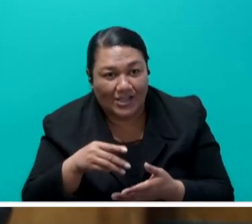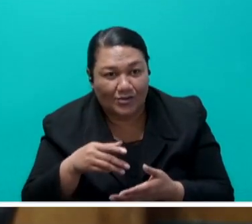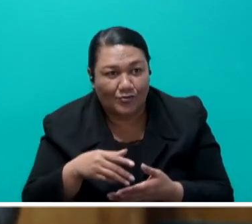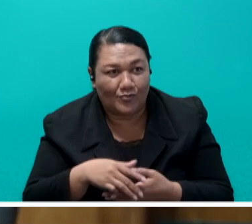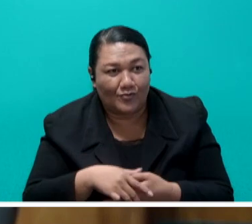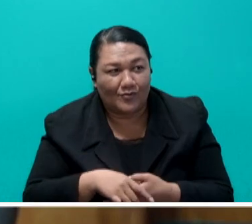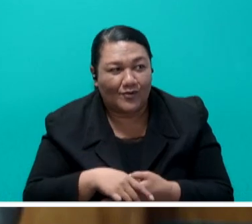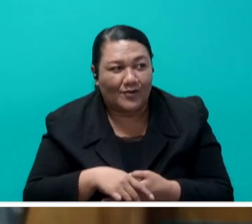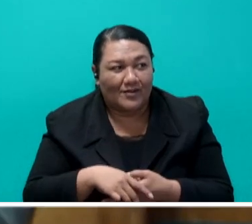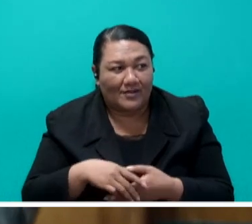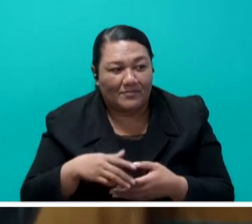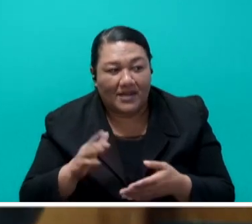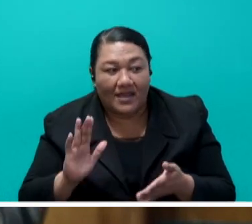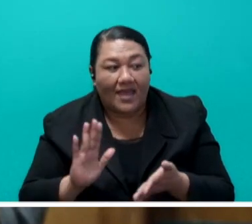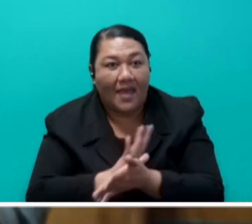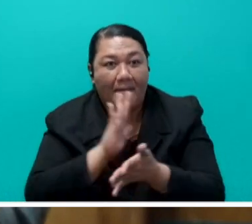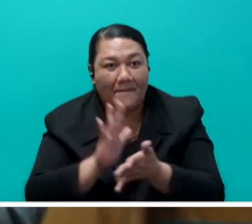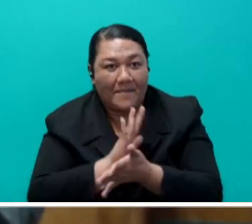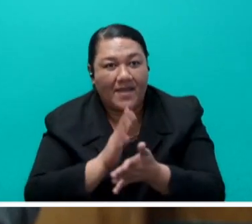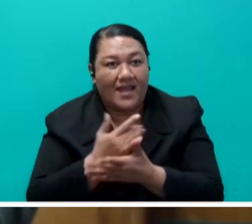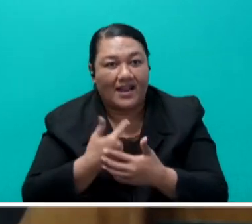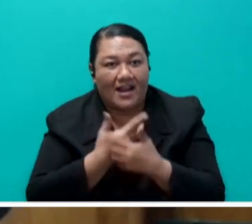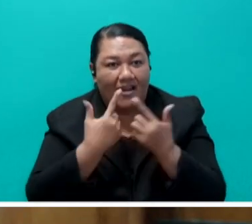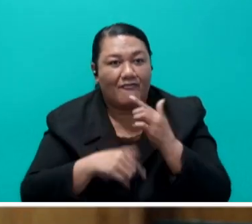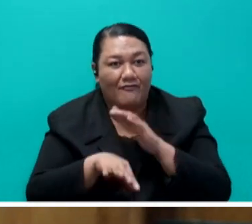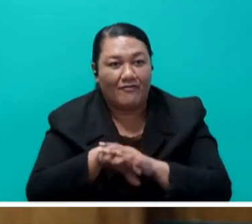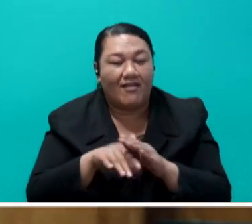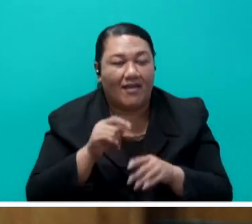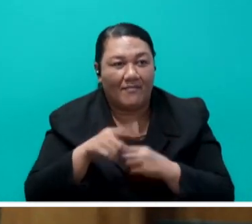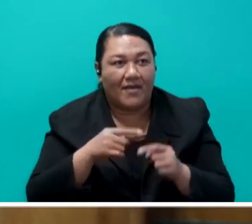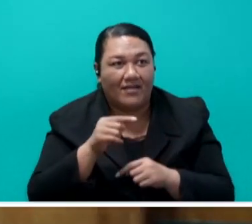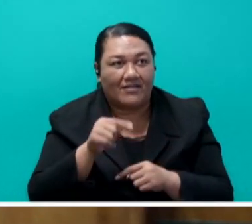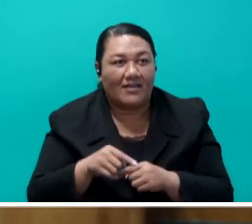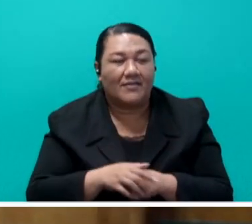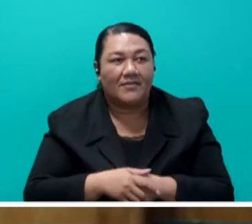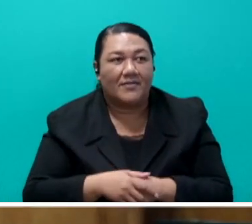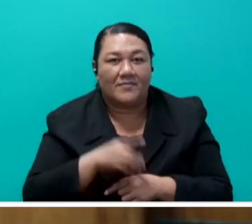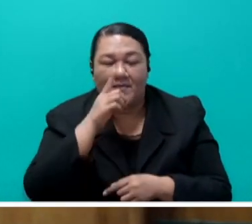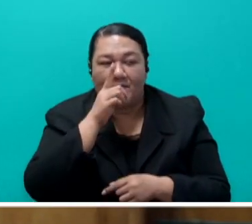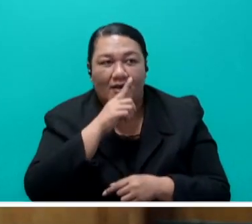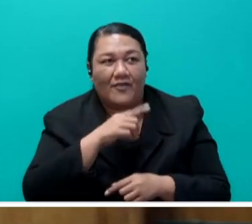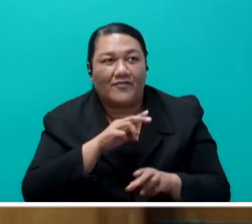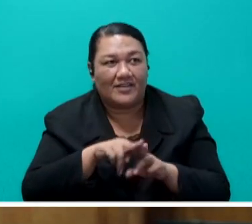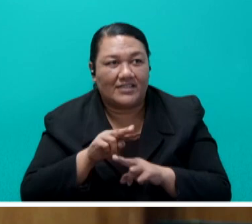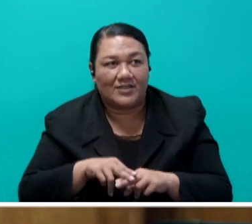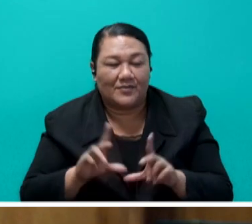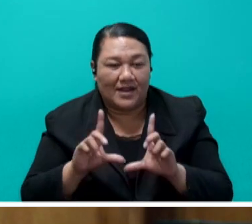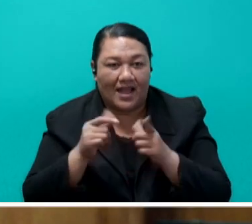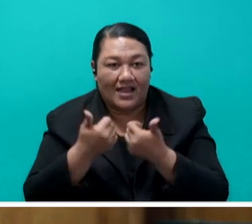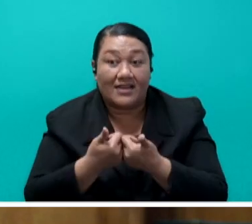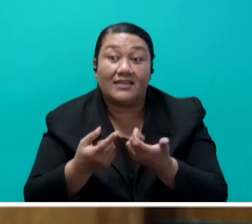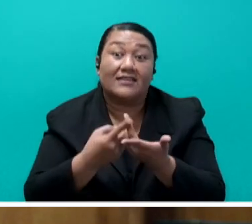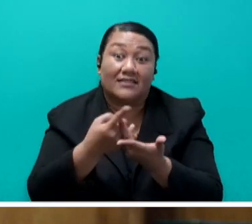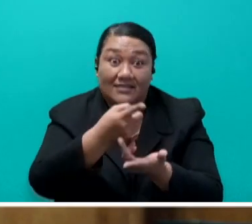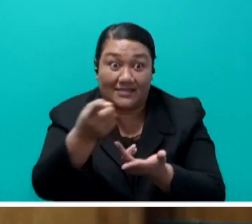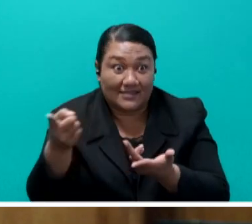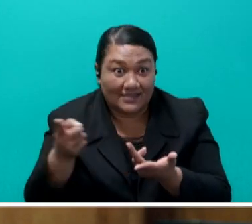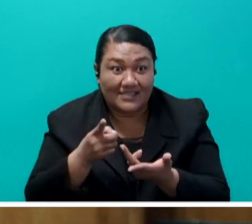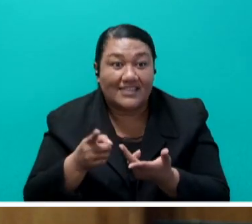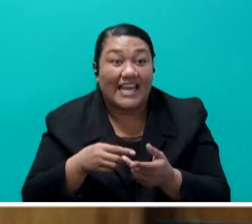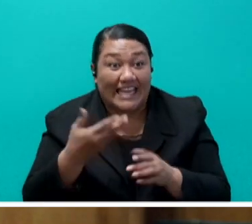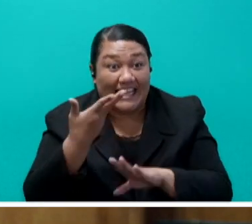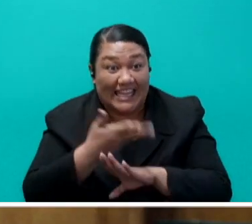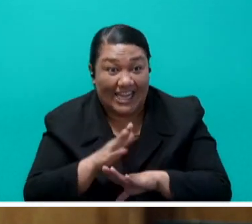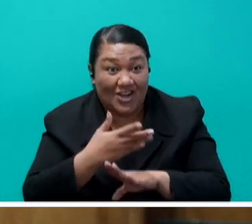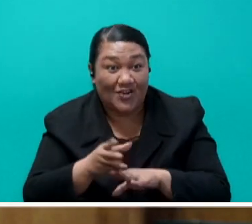of this side of the House and for the people of Fiji, I hope the other side of the House will agree with us that there is new democracy